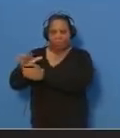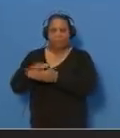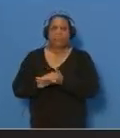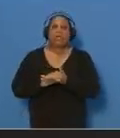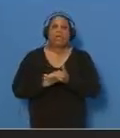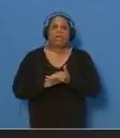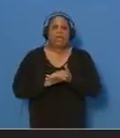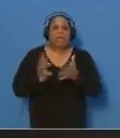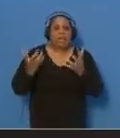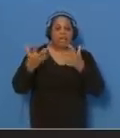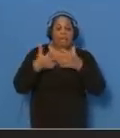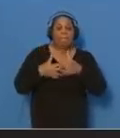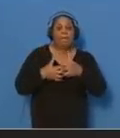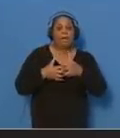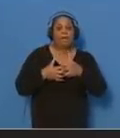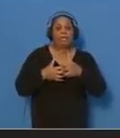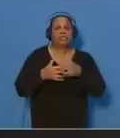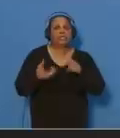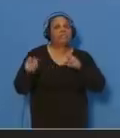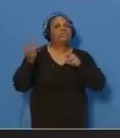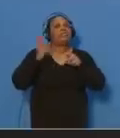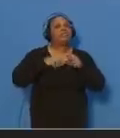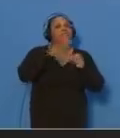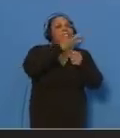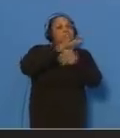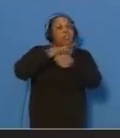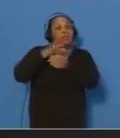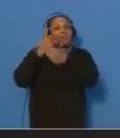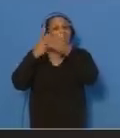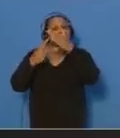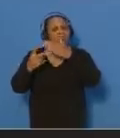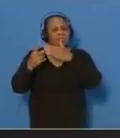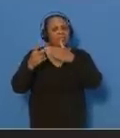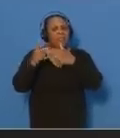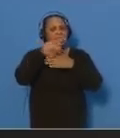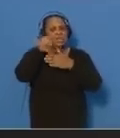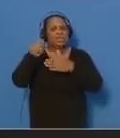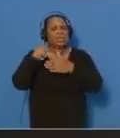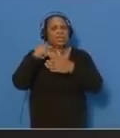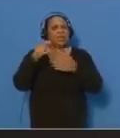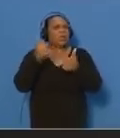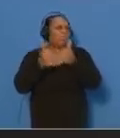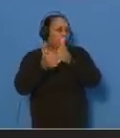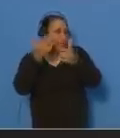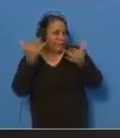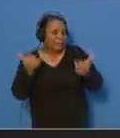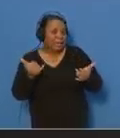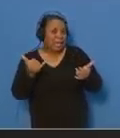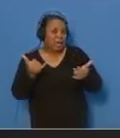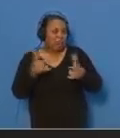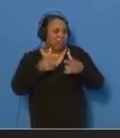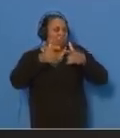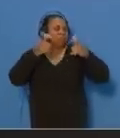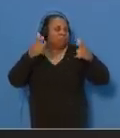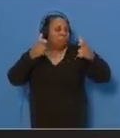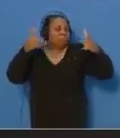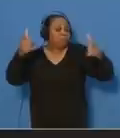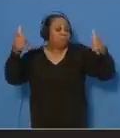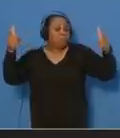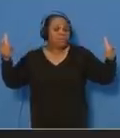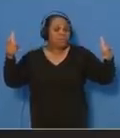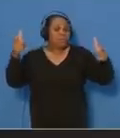The combined force has increased the locations and the visibility of the community advisory points, which have now expanded